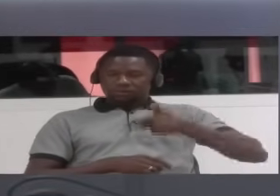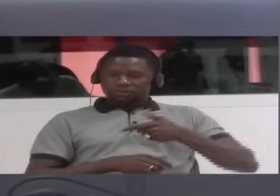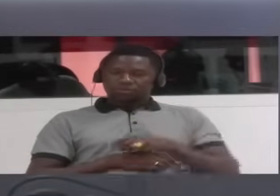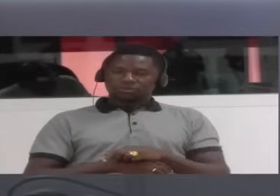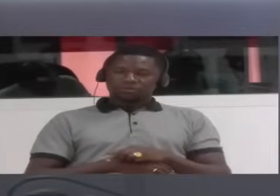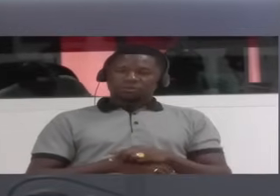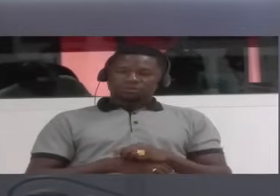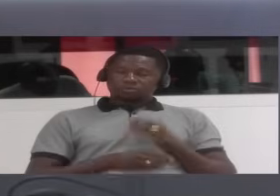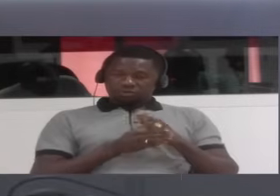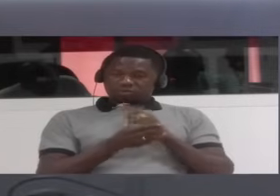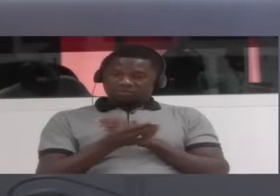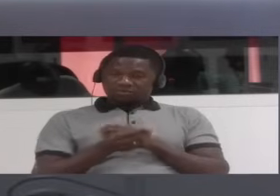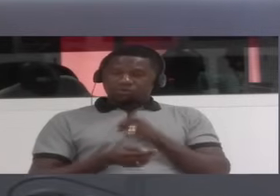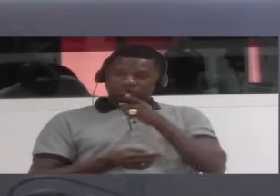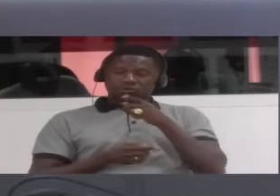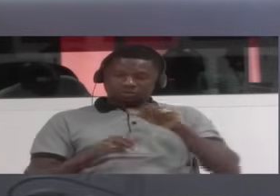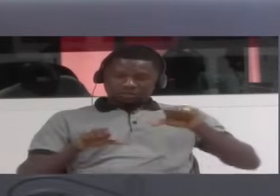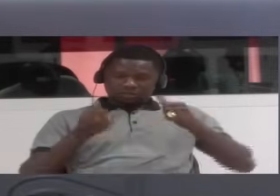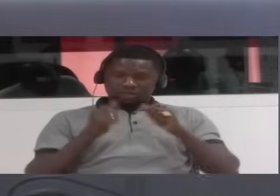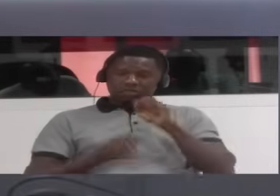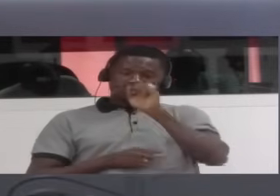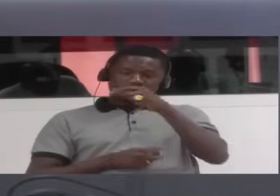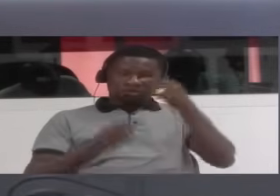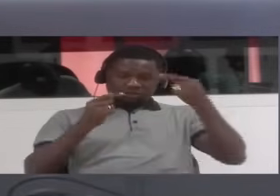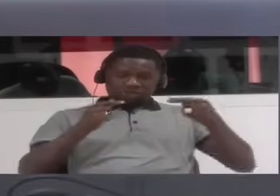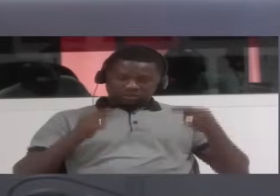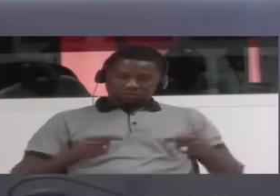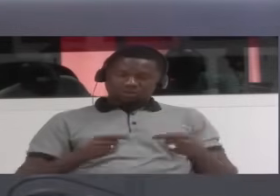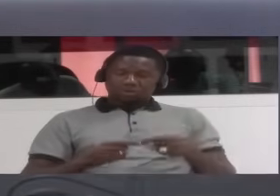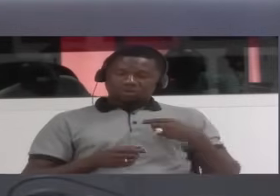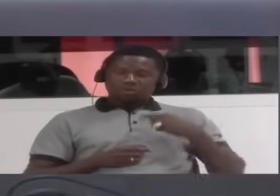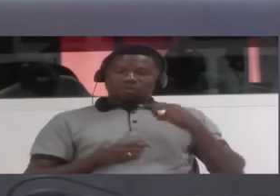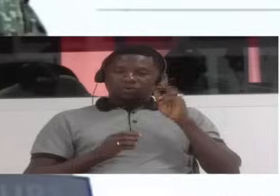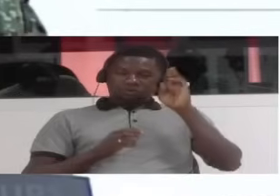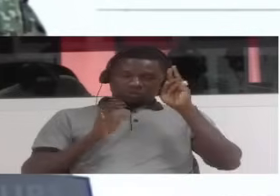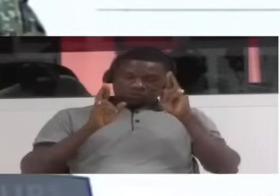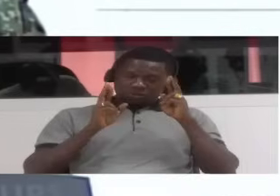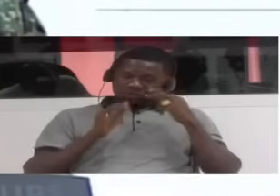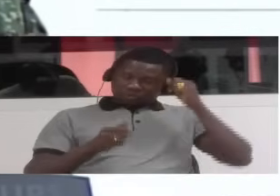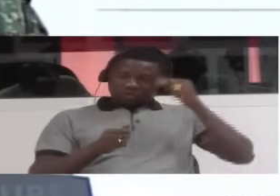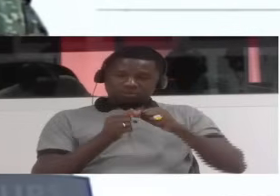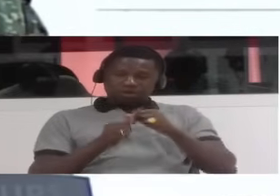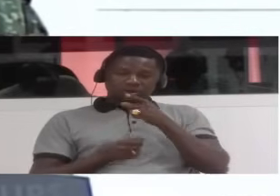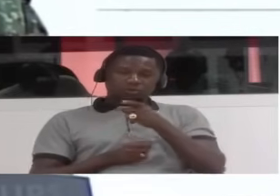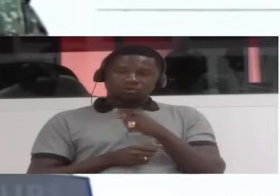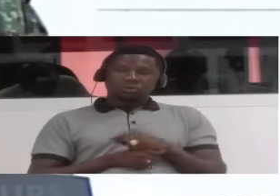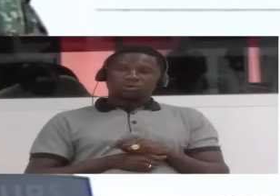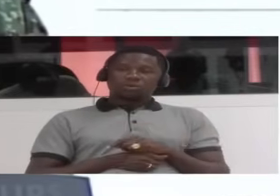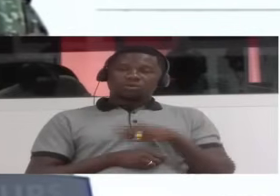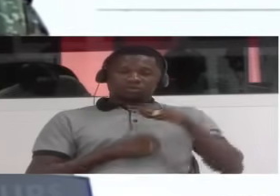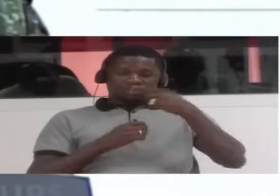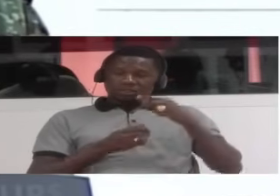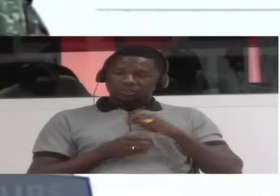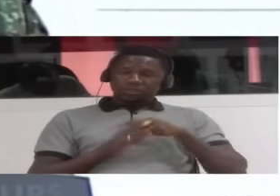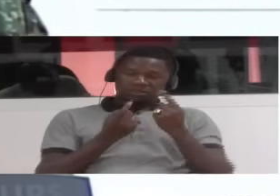2017. But before you start your testimony, I just wish to remind you of